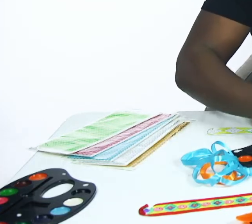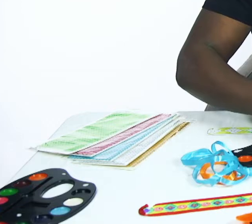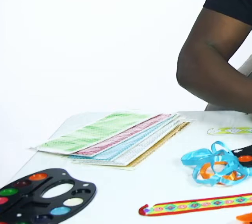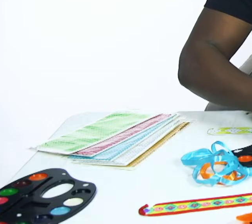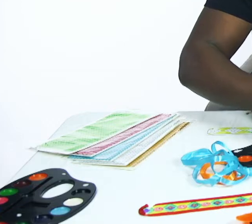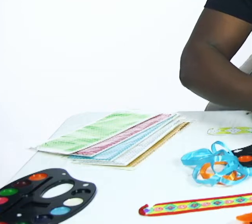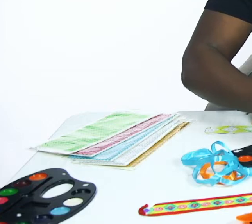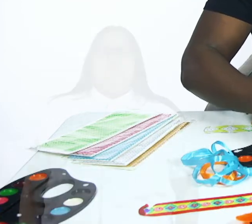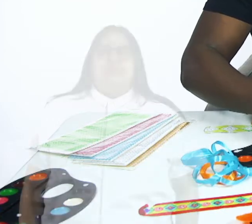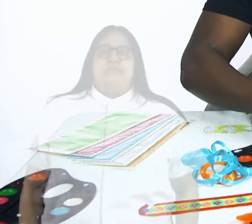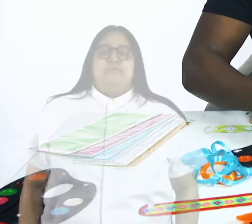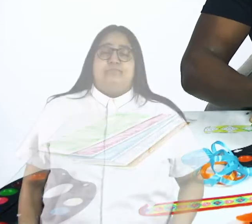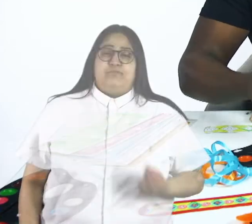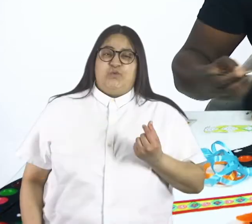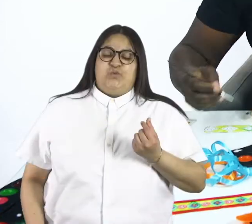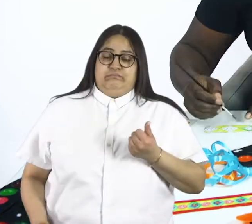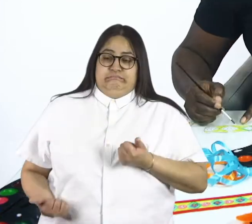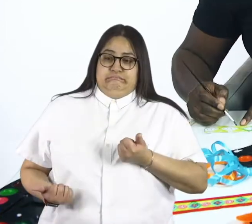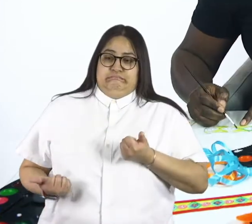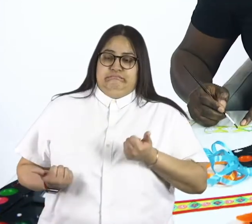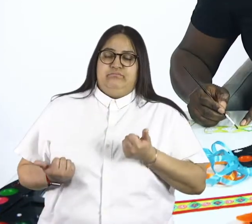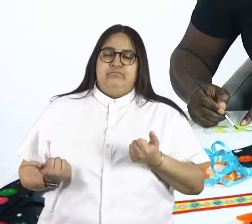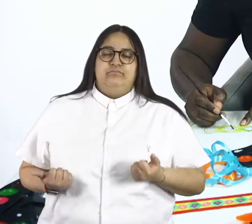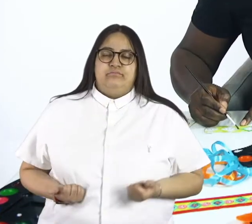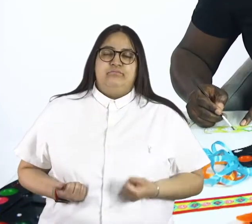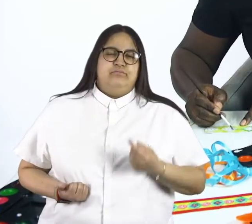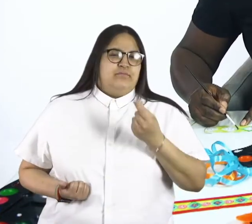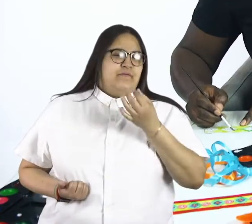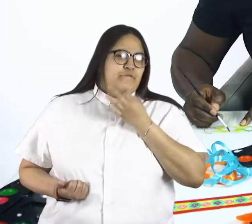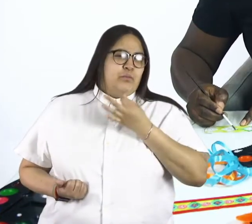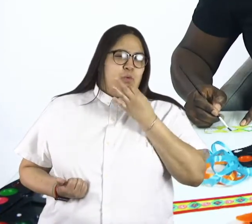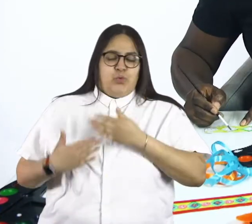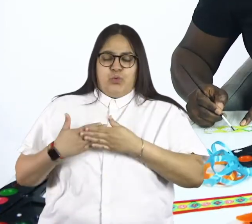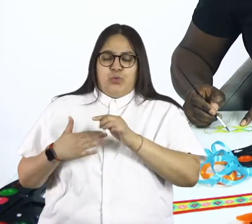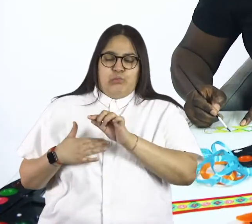Okay, we're almost there. Just got a few more to do.